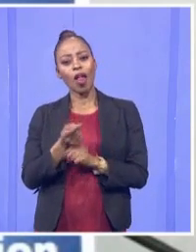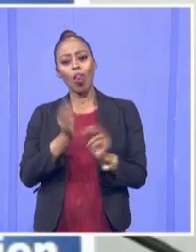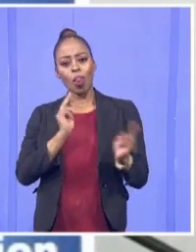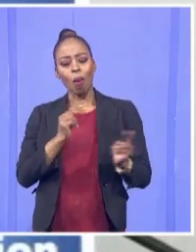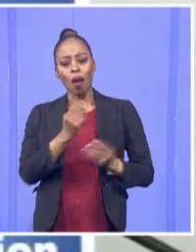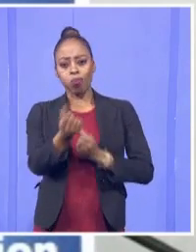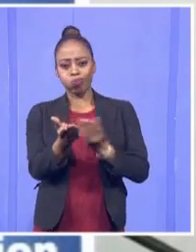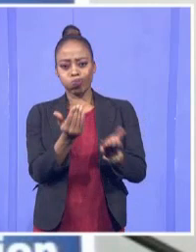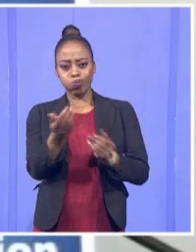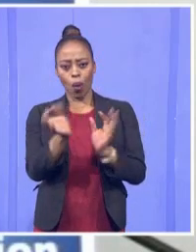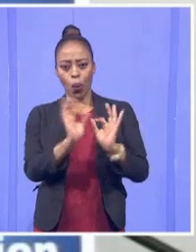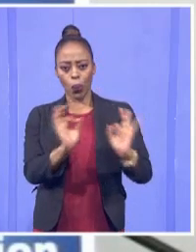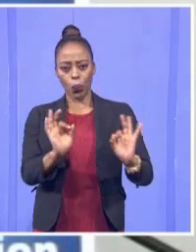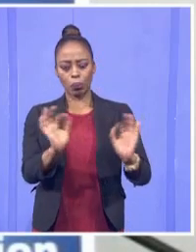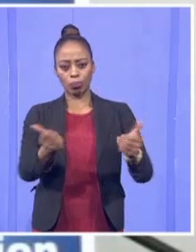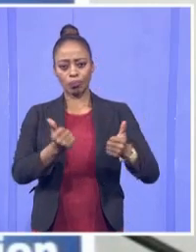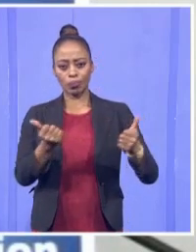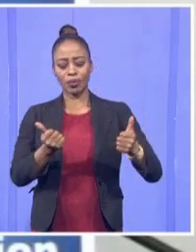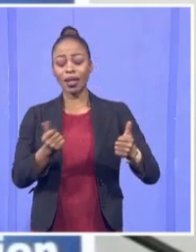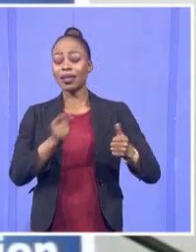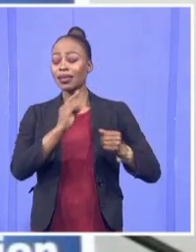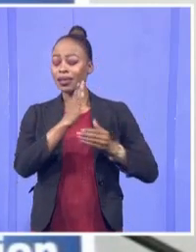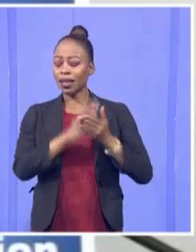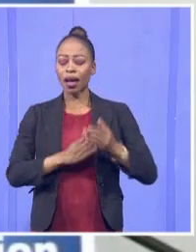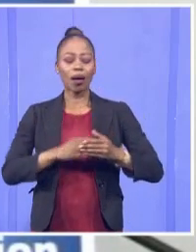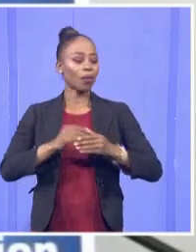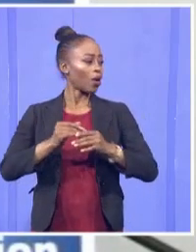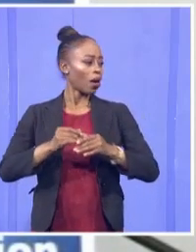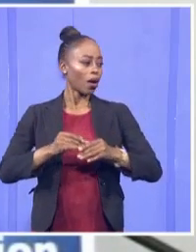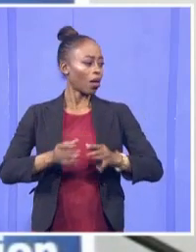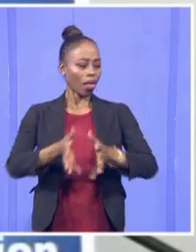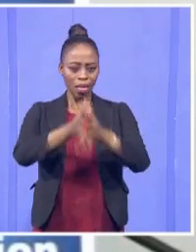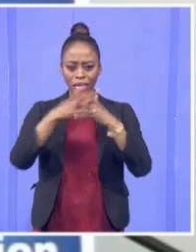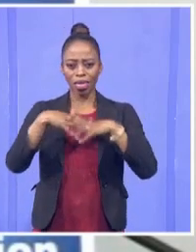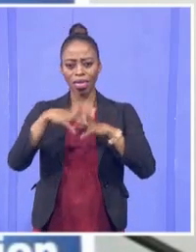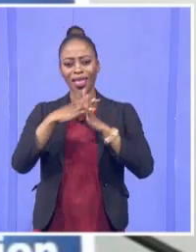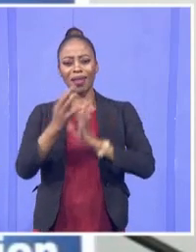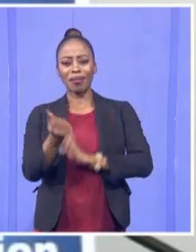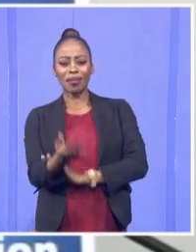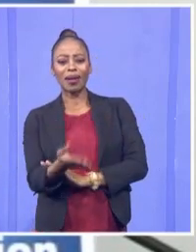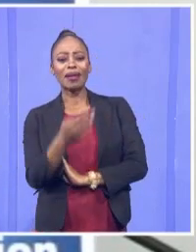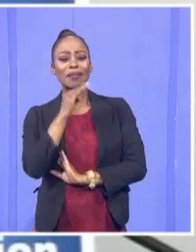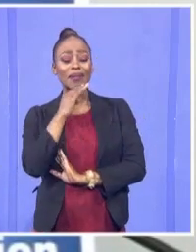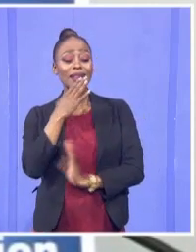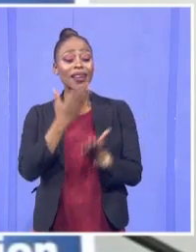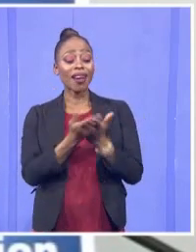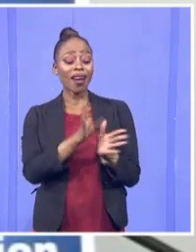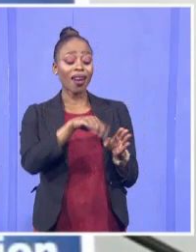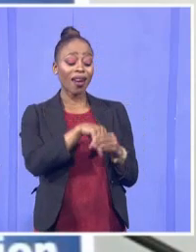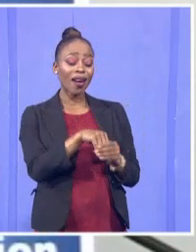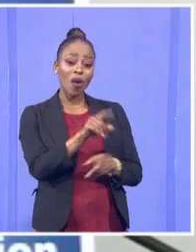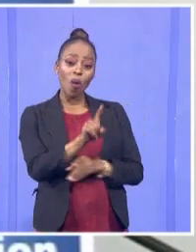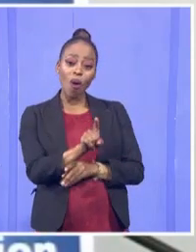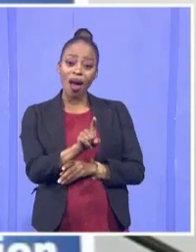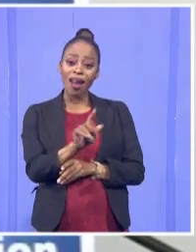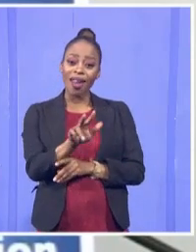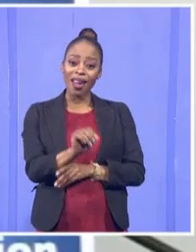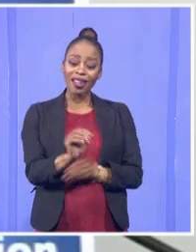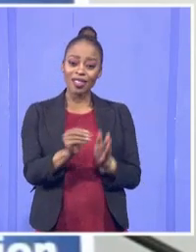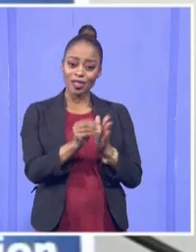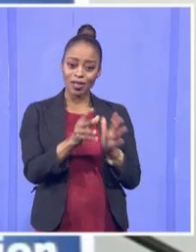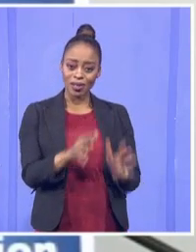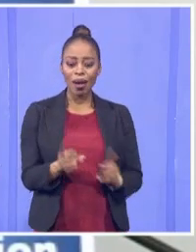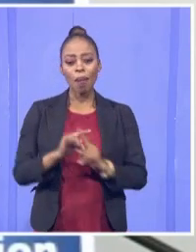applications. Abnormal applications means they have got they can only take 180 learners.